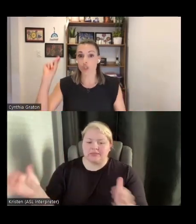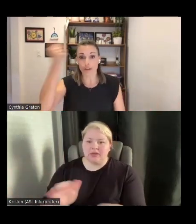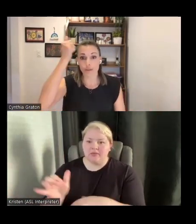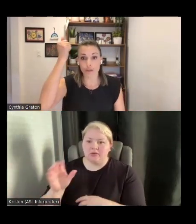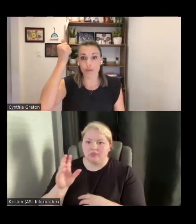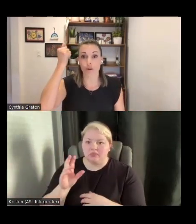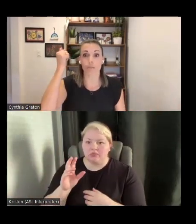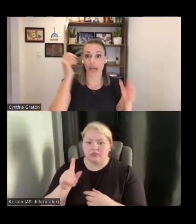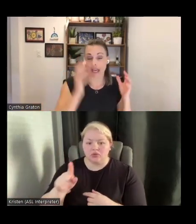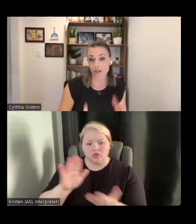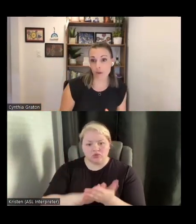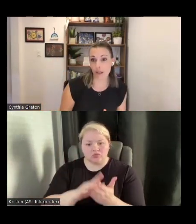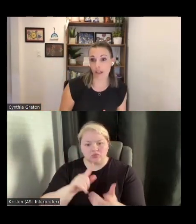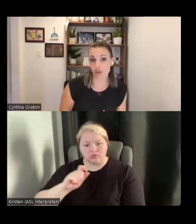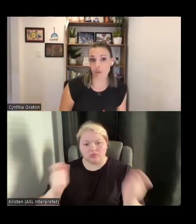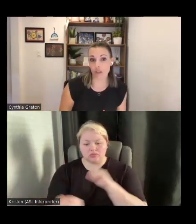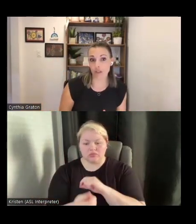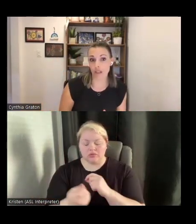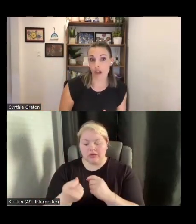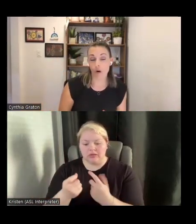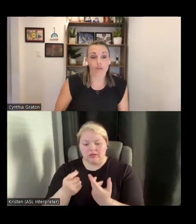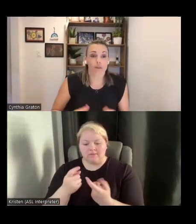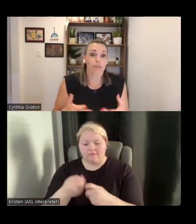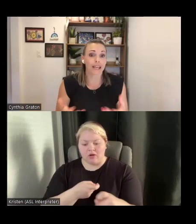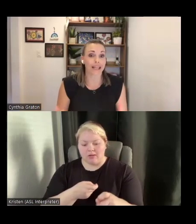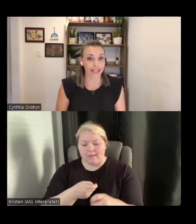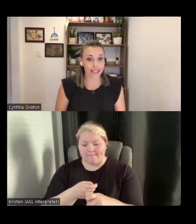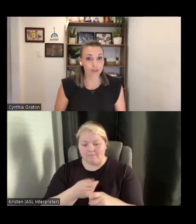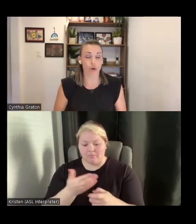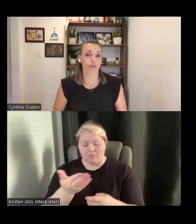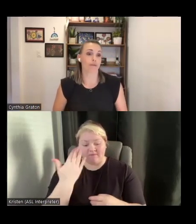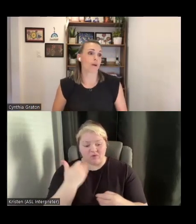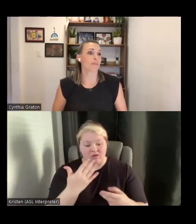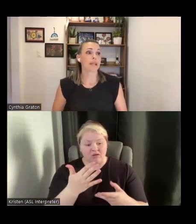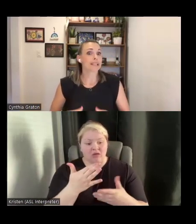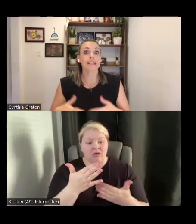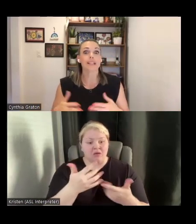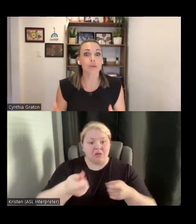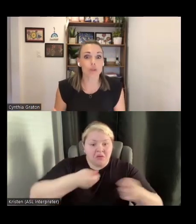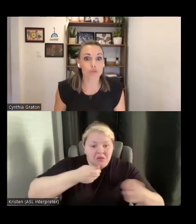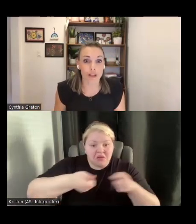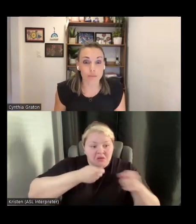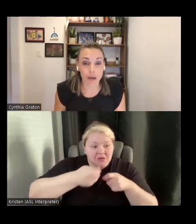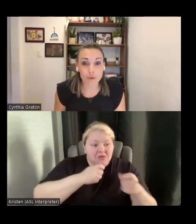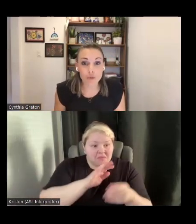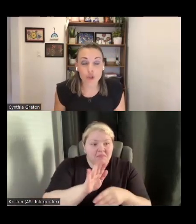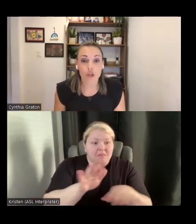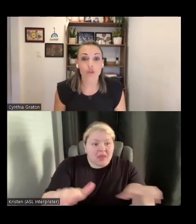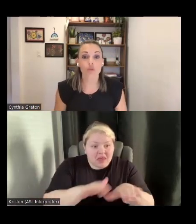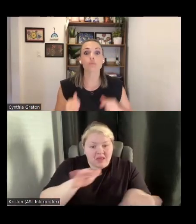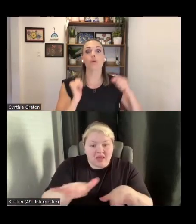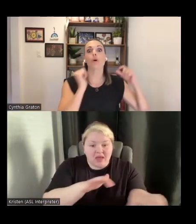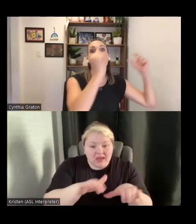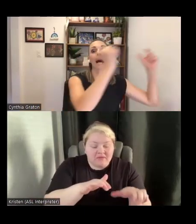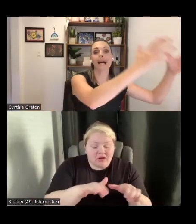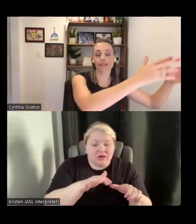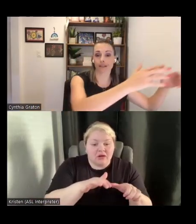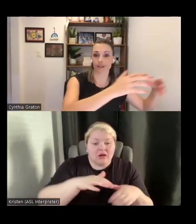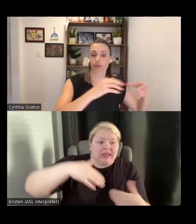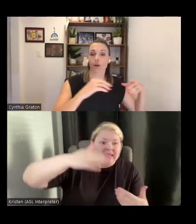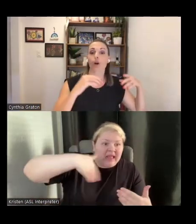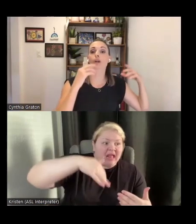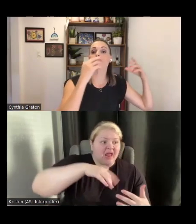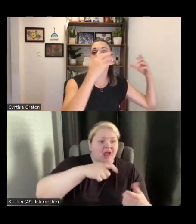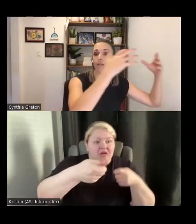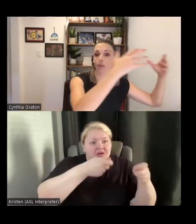school shifts from behavior management or from being late or from dealing with red bubbles to